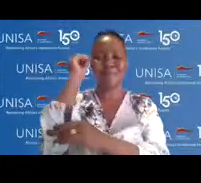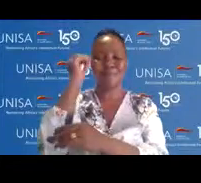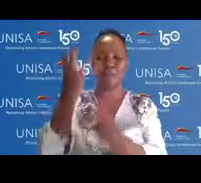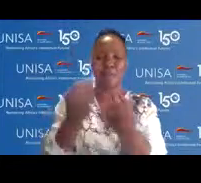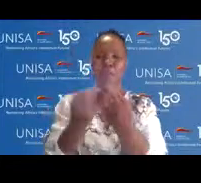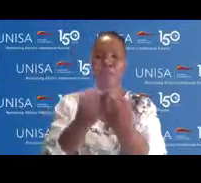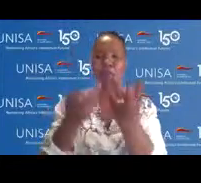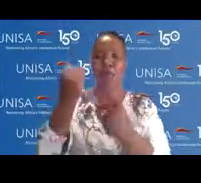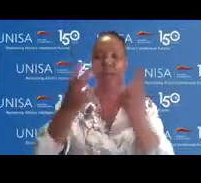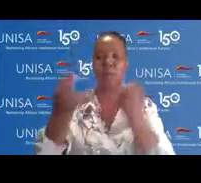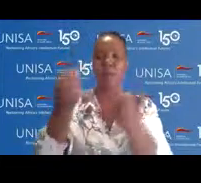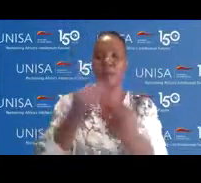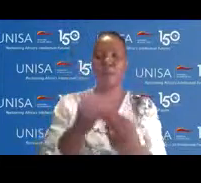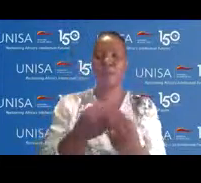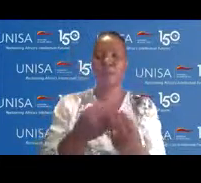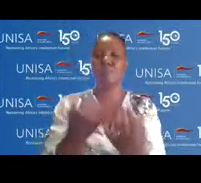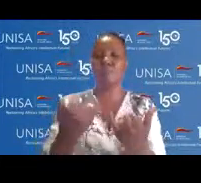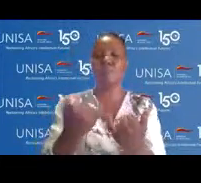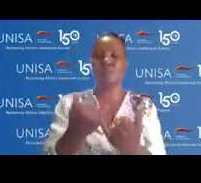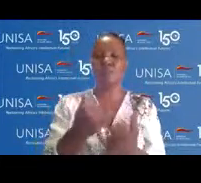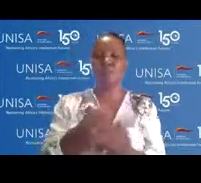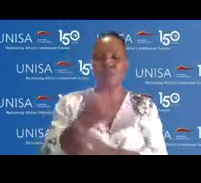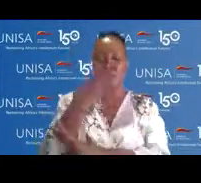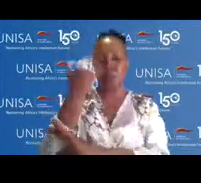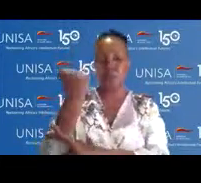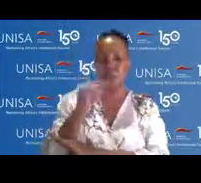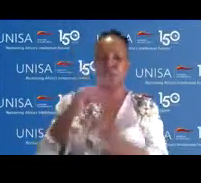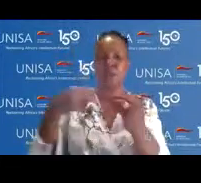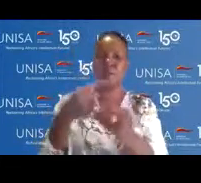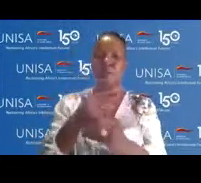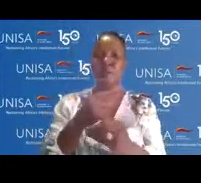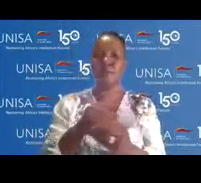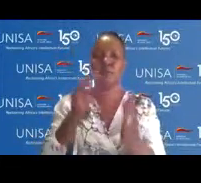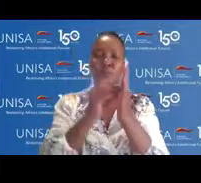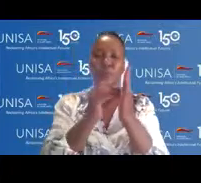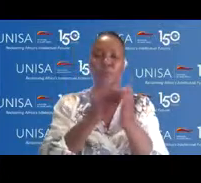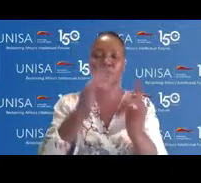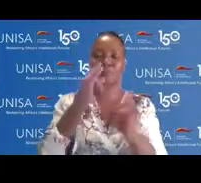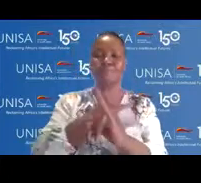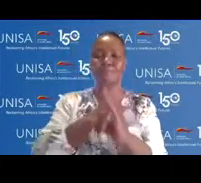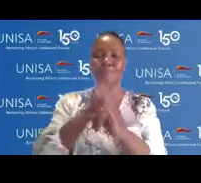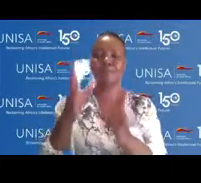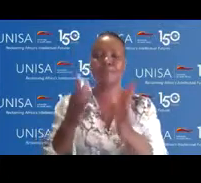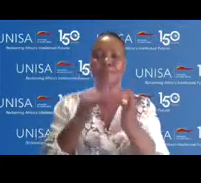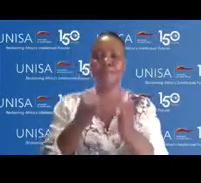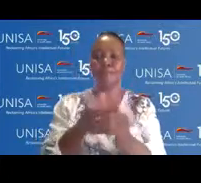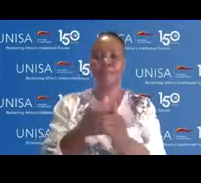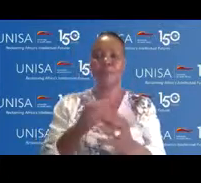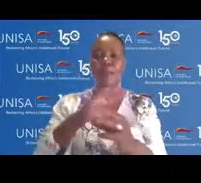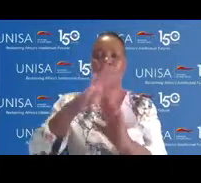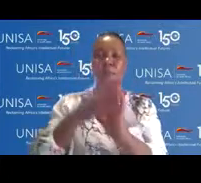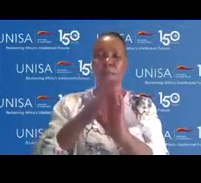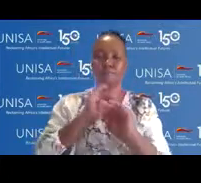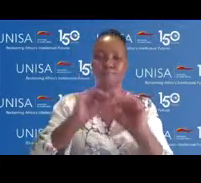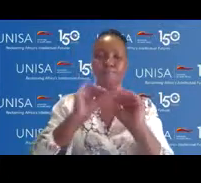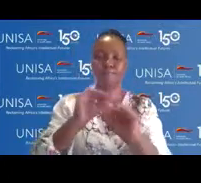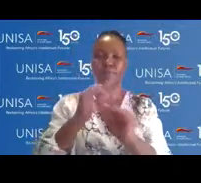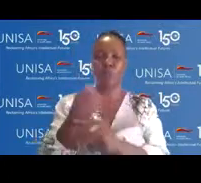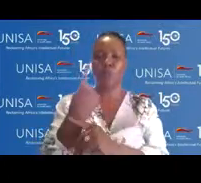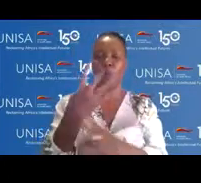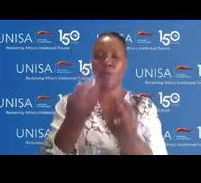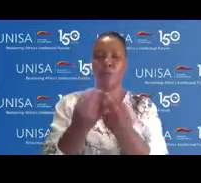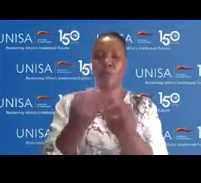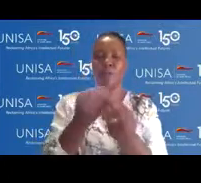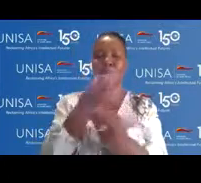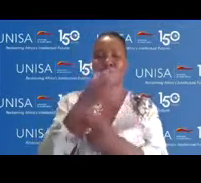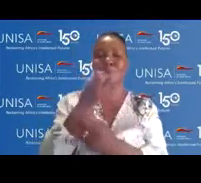know about? Post it in the chat for us from all the technical things that we've showed you today. Just one item that you can say,